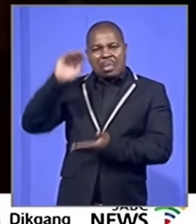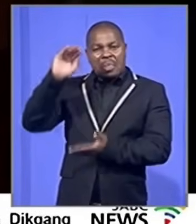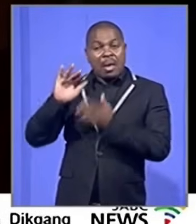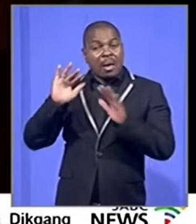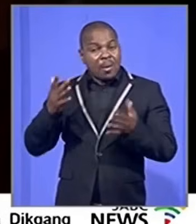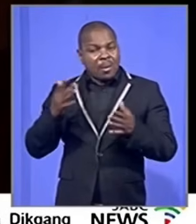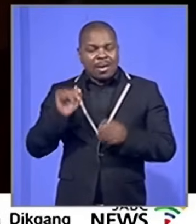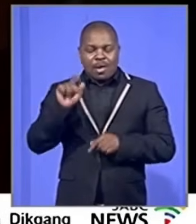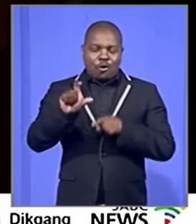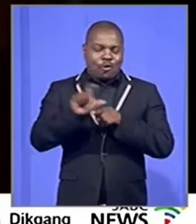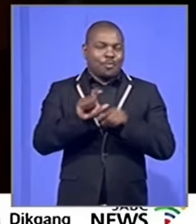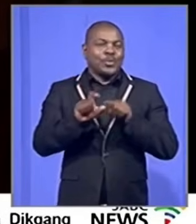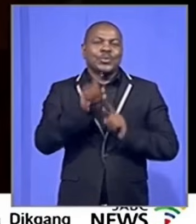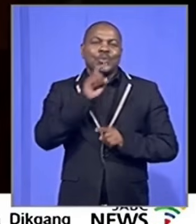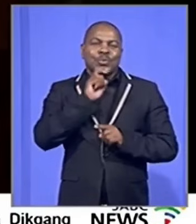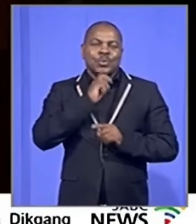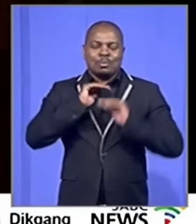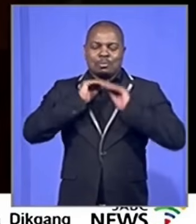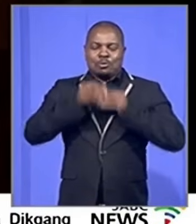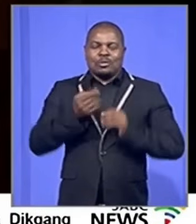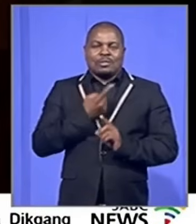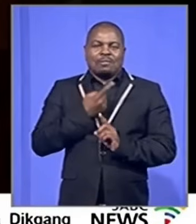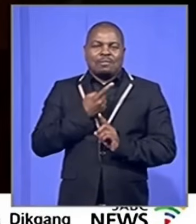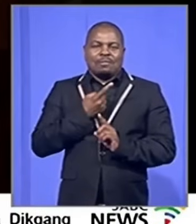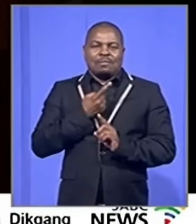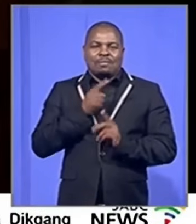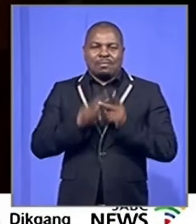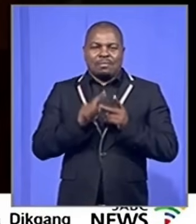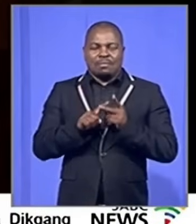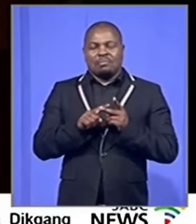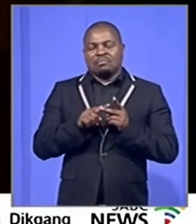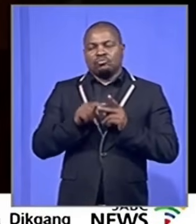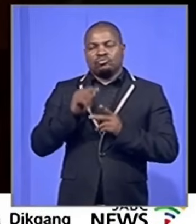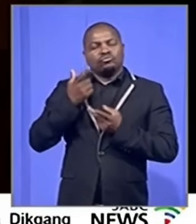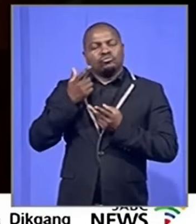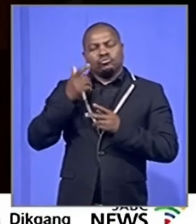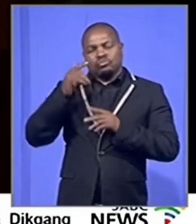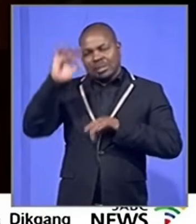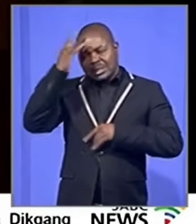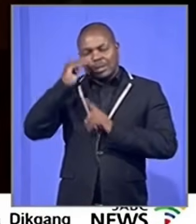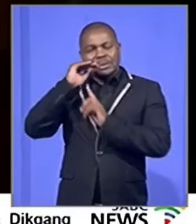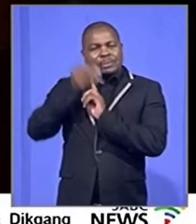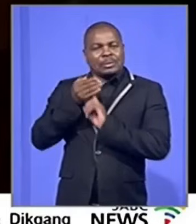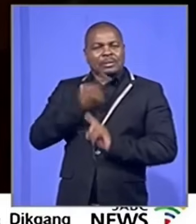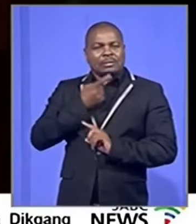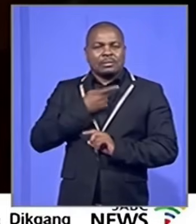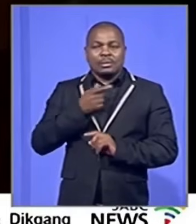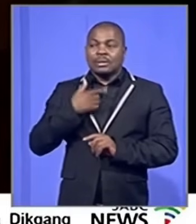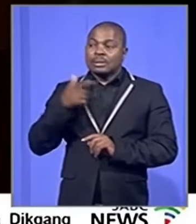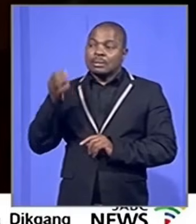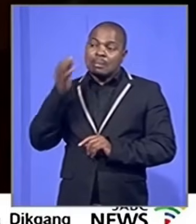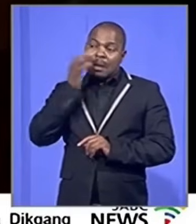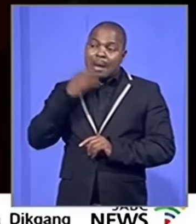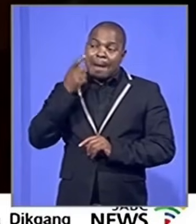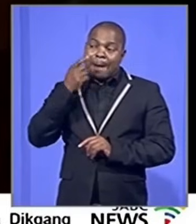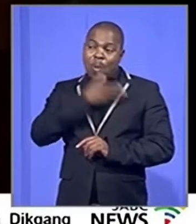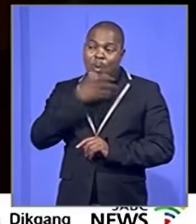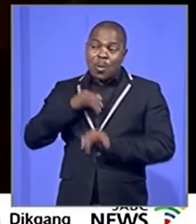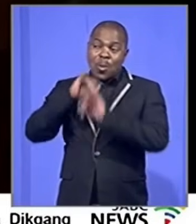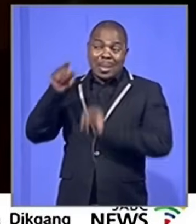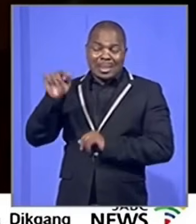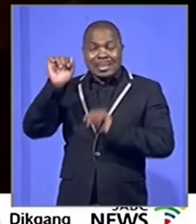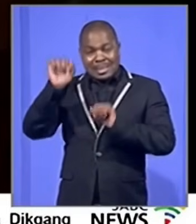berekiša di-condoms go tšhireletša kgatlhanong le yona twatši ene he ba re ka mosaeteng la basadi e bonala bontši ke